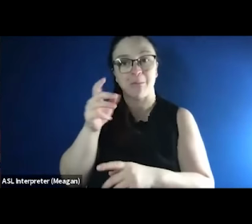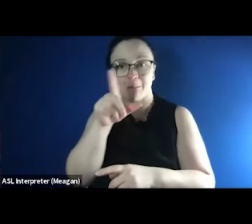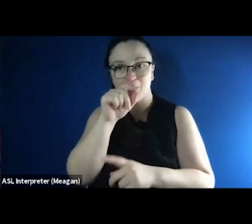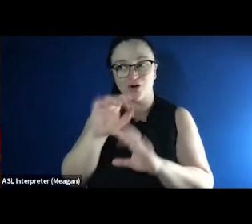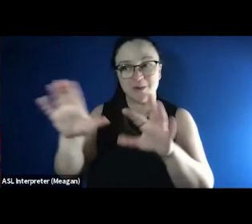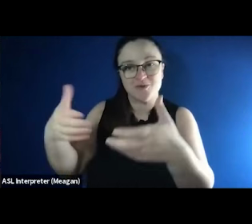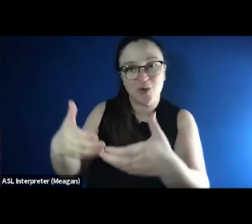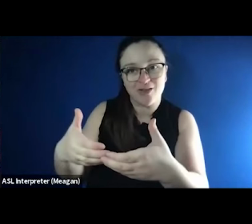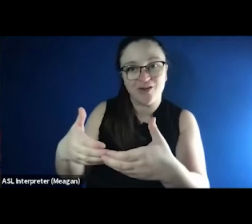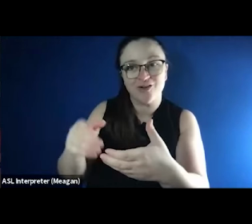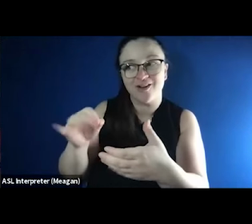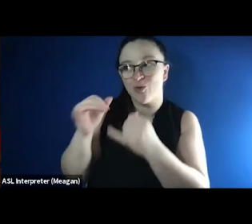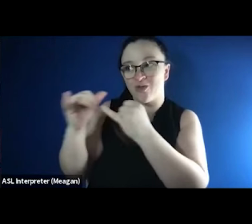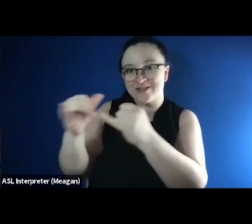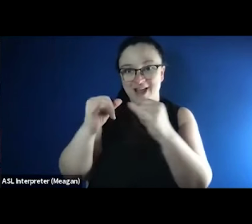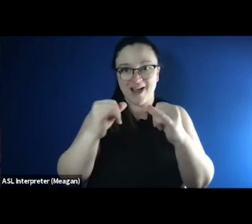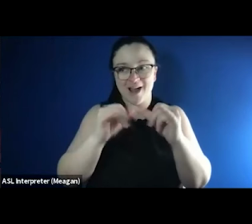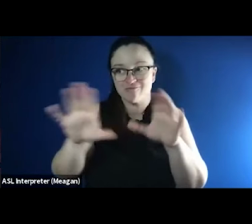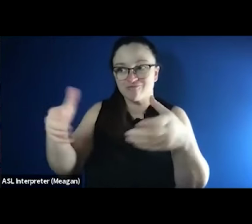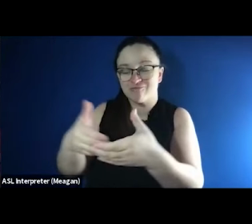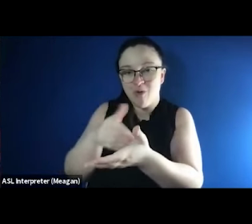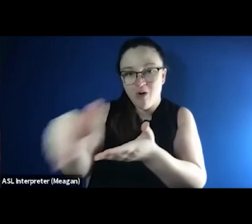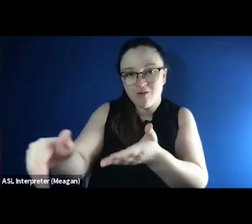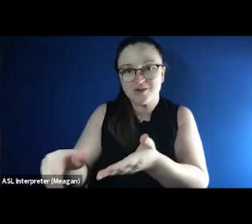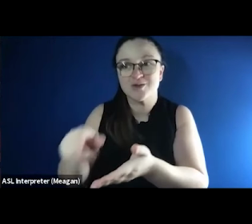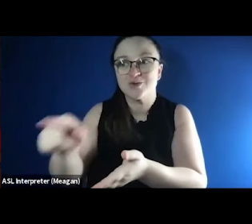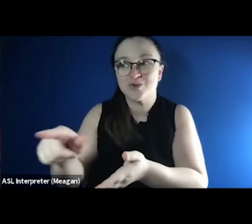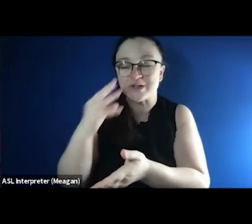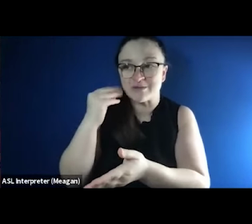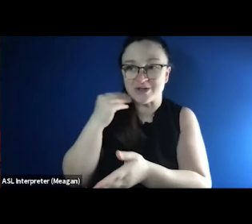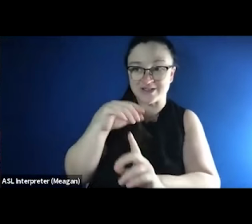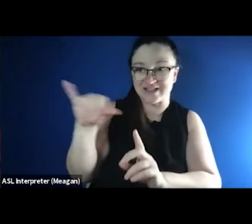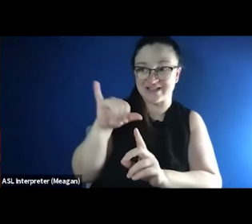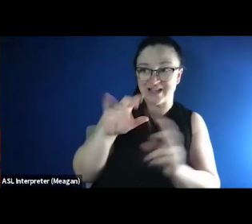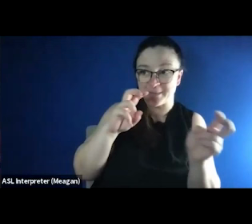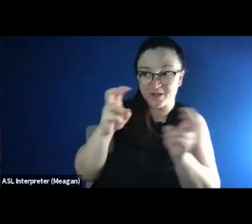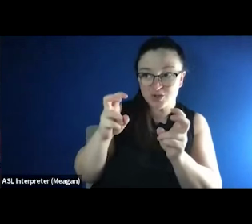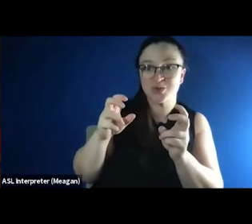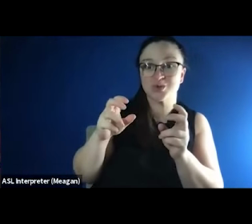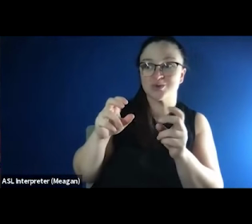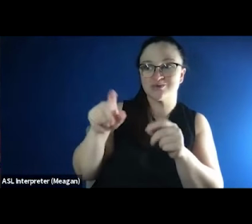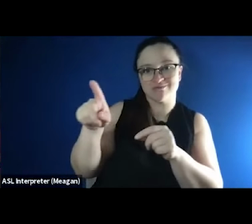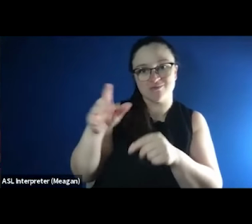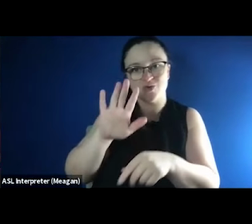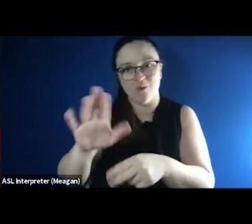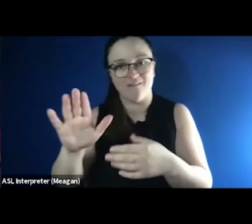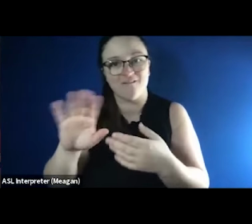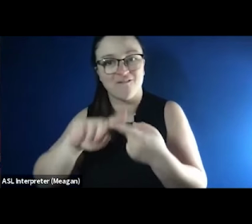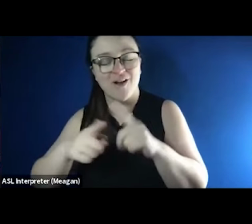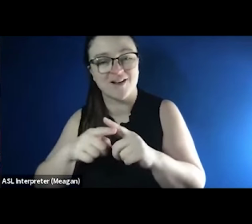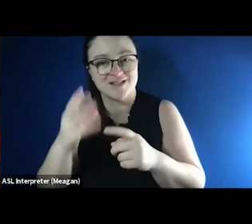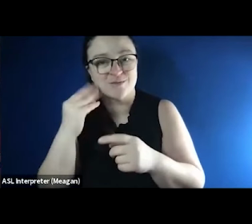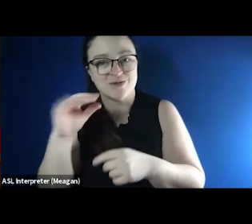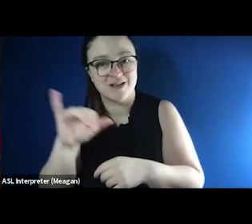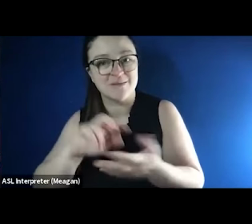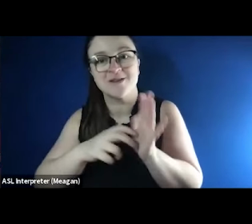means that as you're enduring these chronic health issues, so too are your friends and your social network, which means that they aren't able to